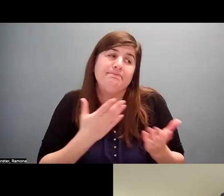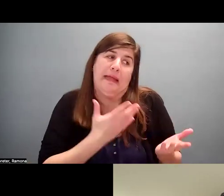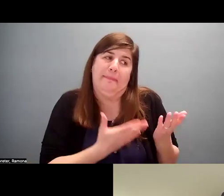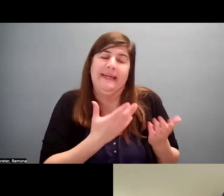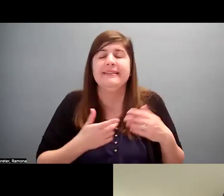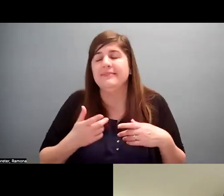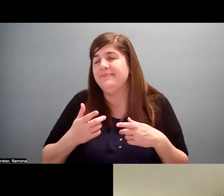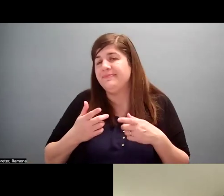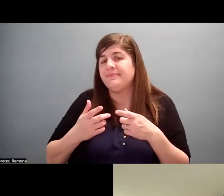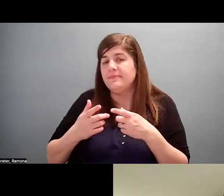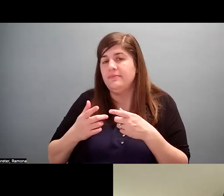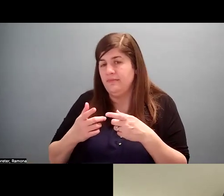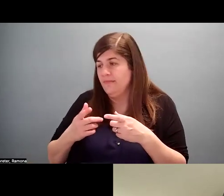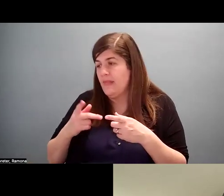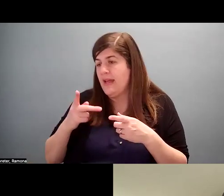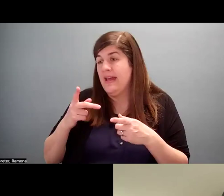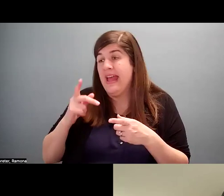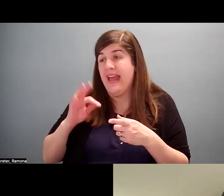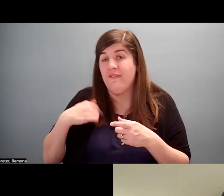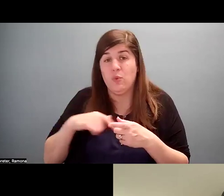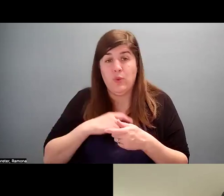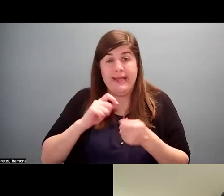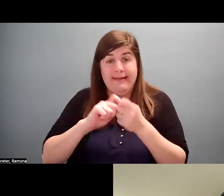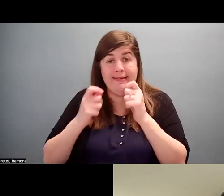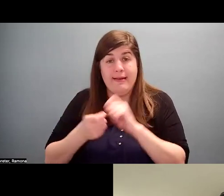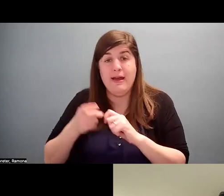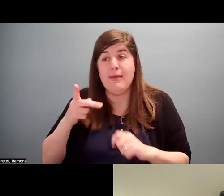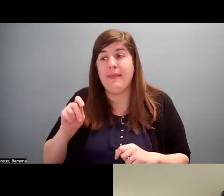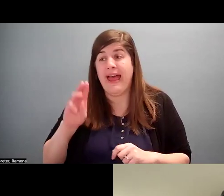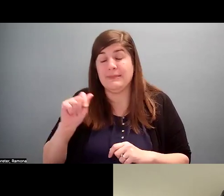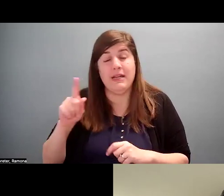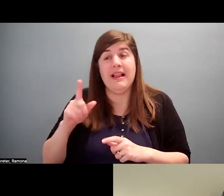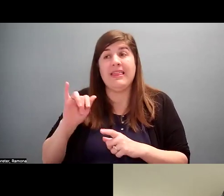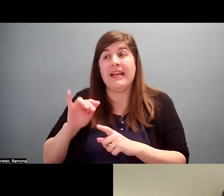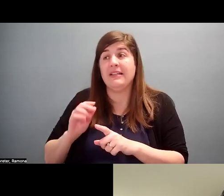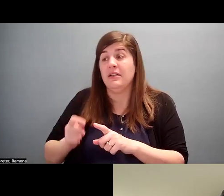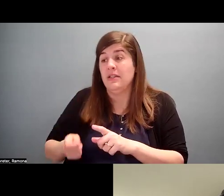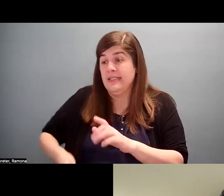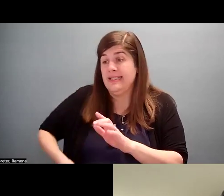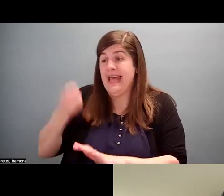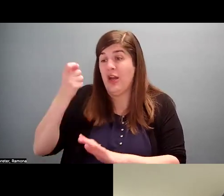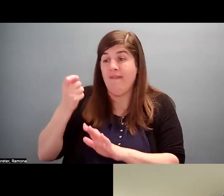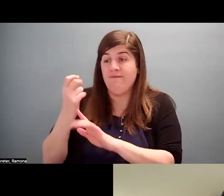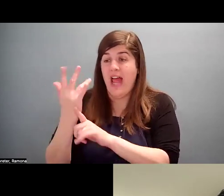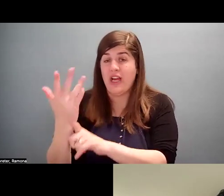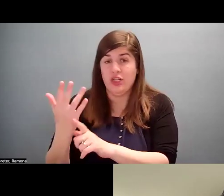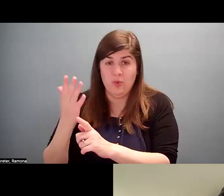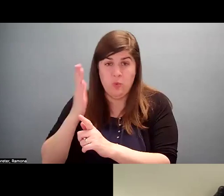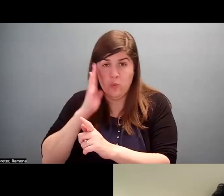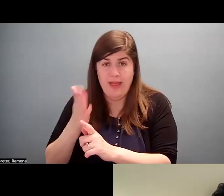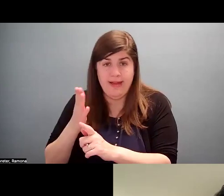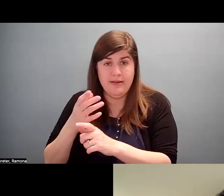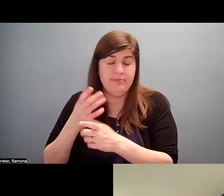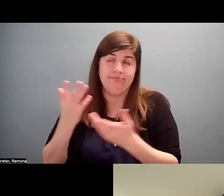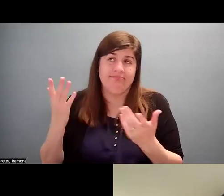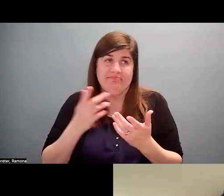if we plasmafy copper, does it do the same? Is the color that you make when you set it on fire the same color as the plasma? Or are these two I things actually wouldn't